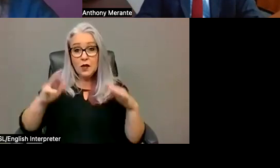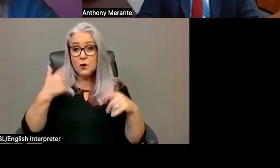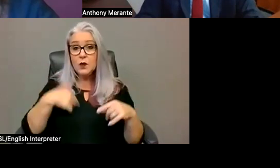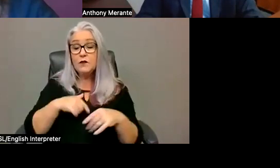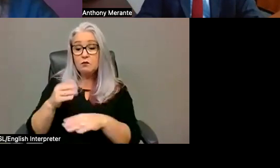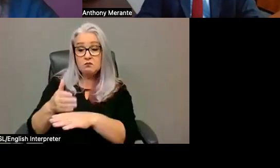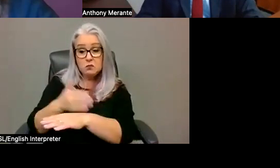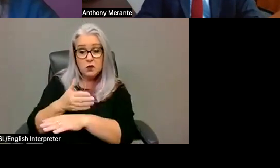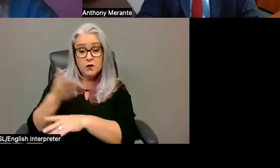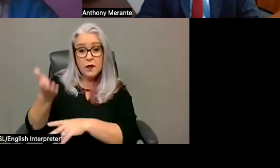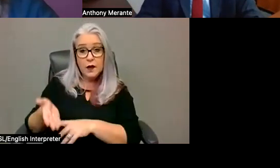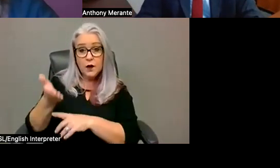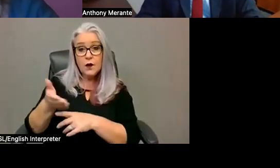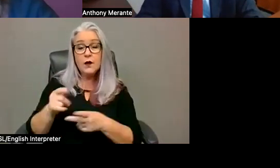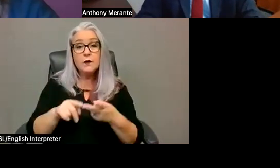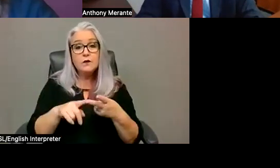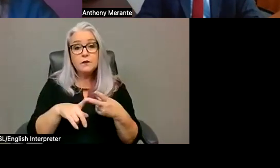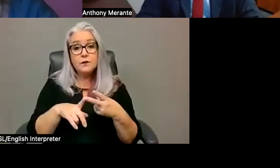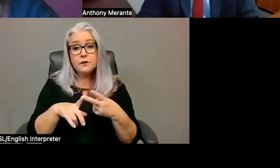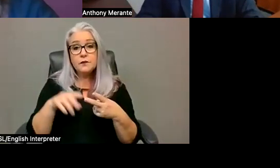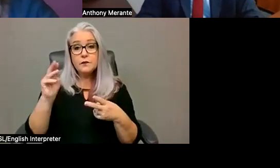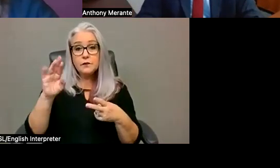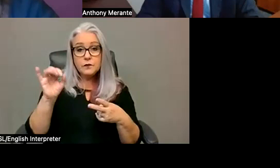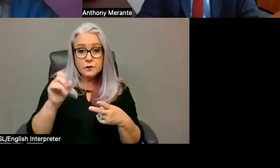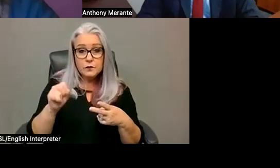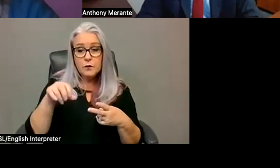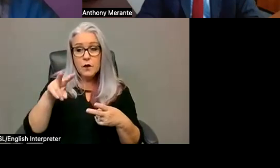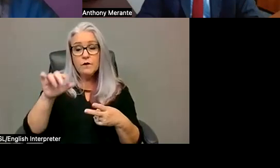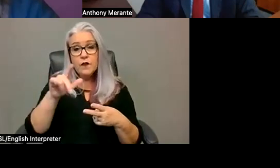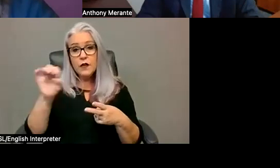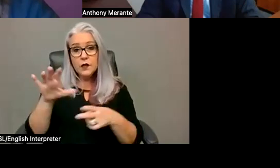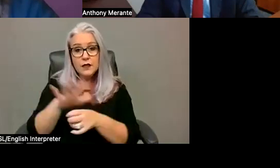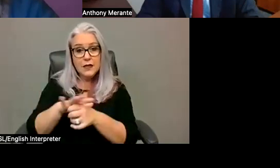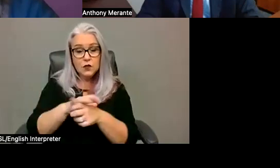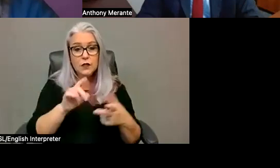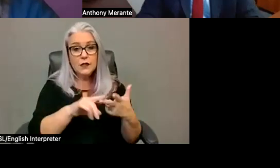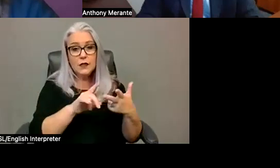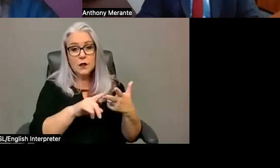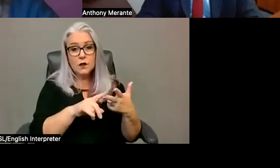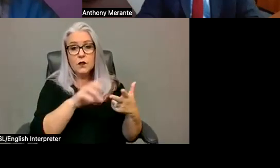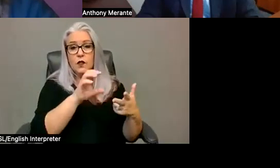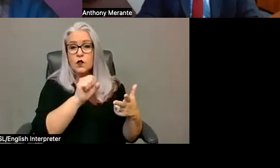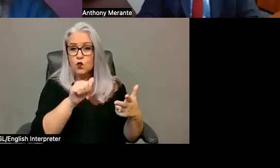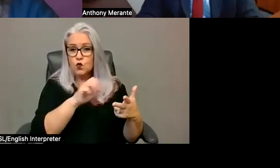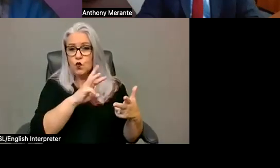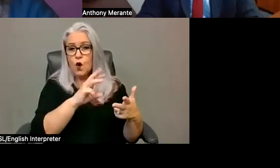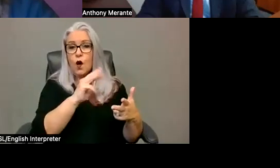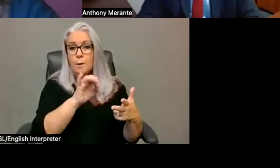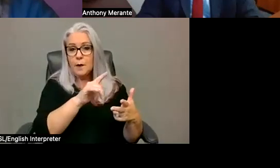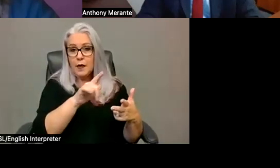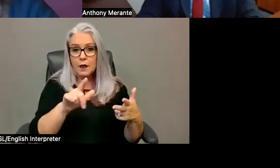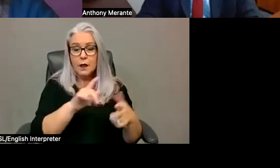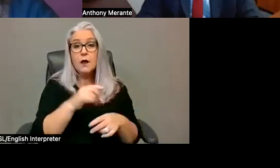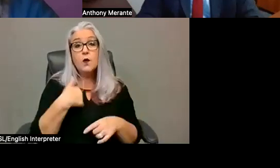extensive improvements there. We've also done some in the Bronxville section and some over next to the Sawmill. And so we have